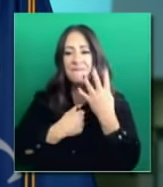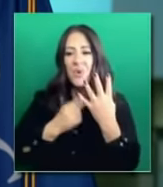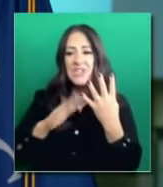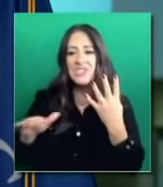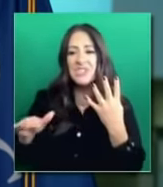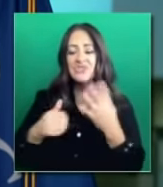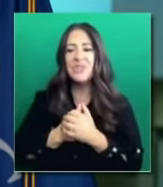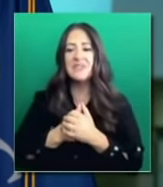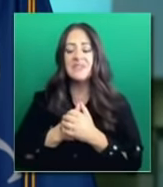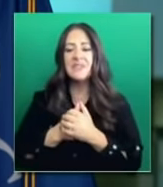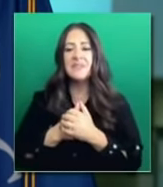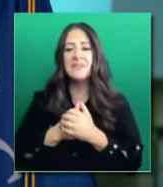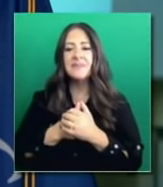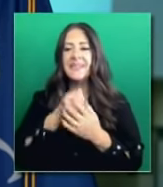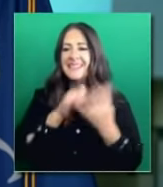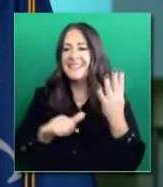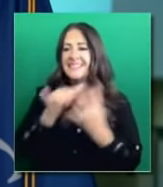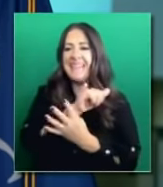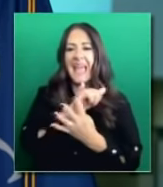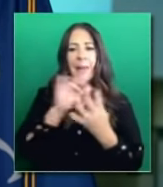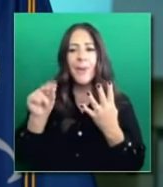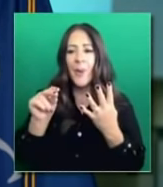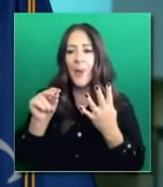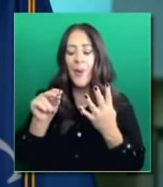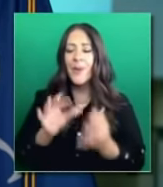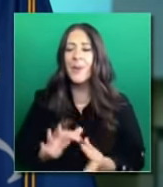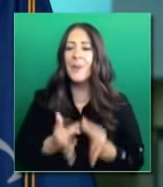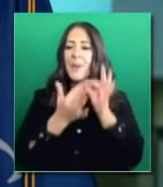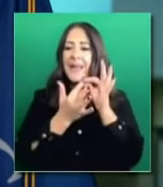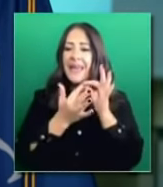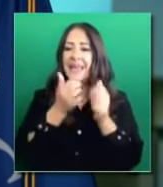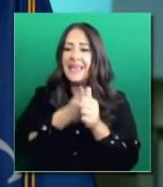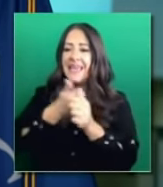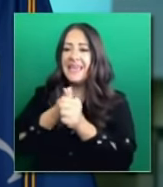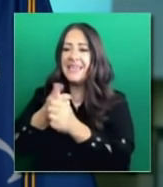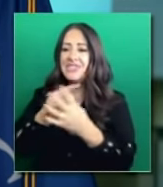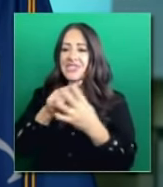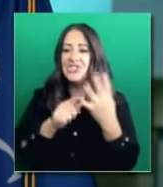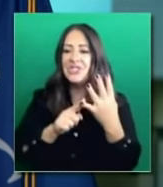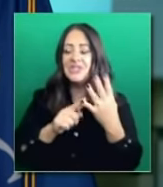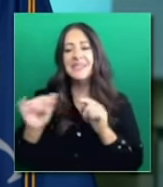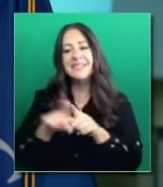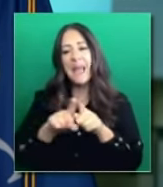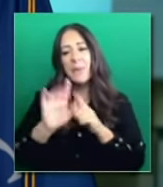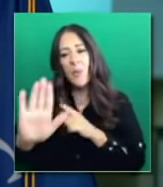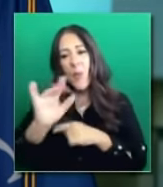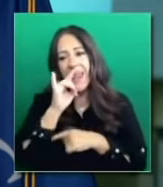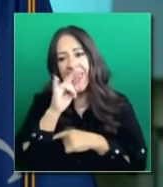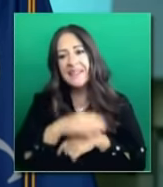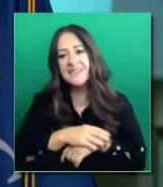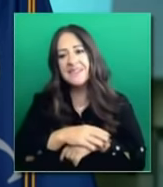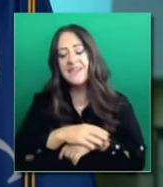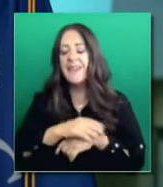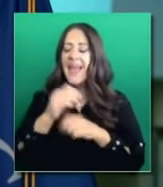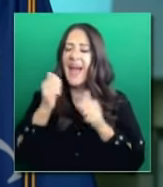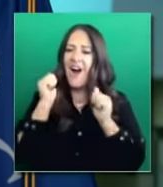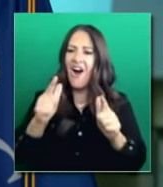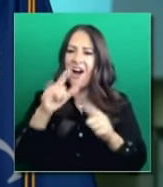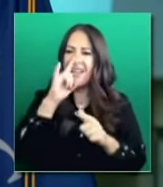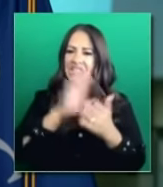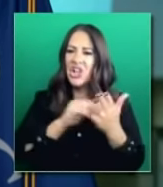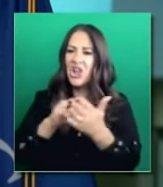are the same. They're unique. And every one of my kids, like your kids, learns at a different pace. And what's fascinating, one of my